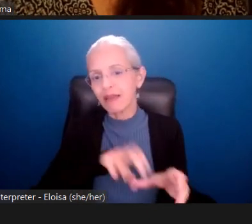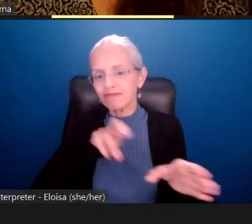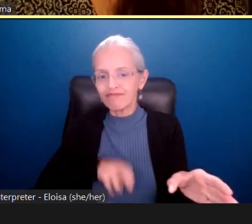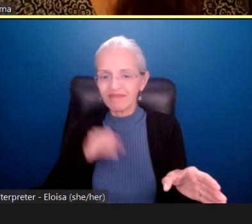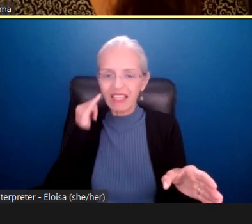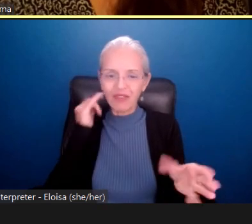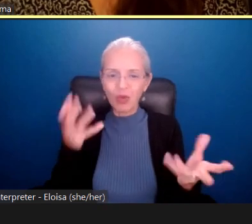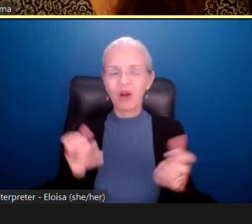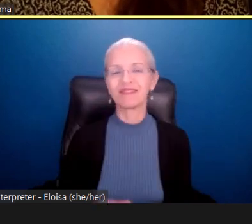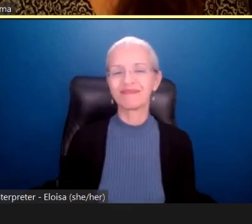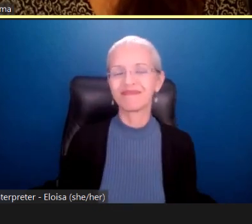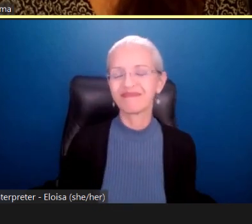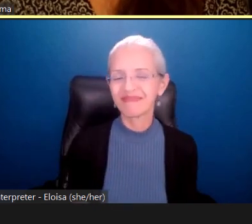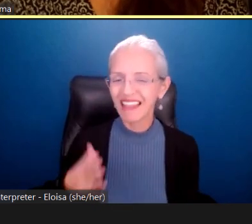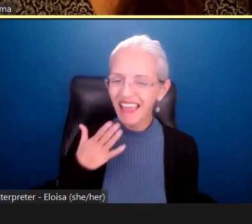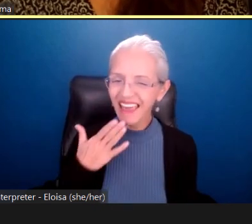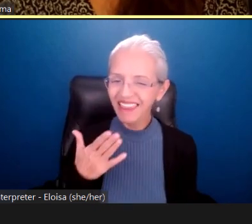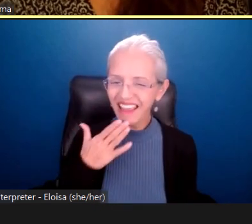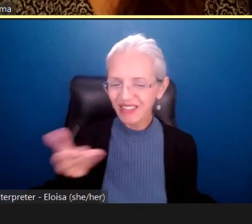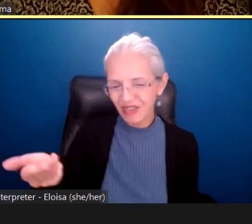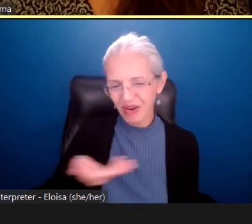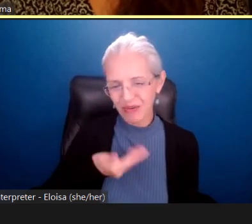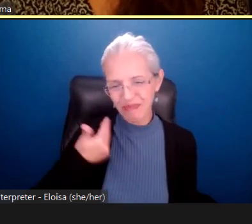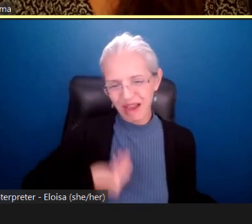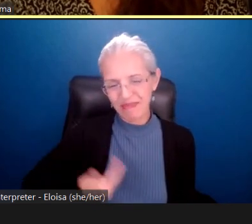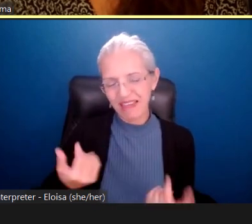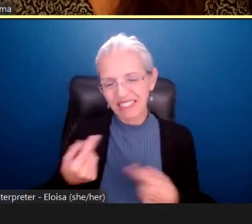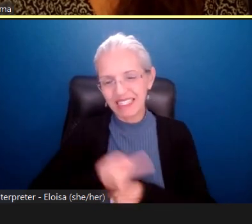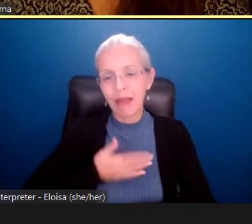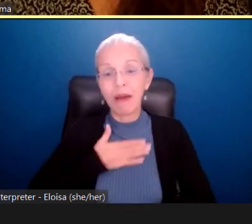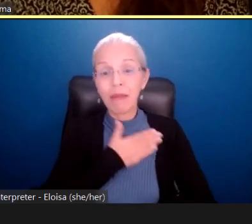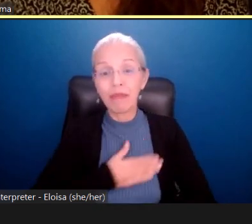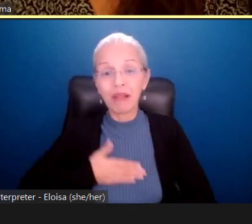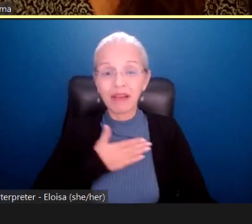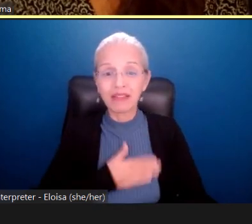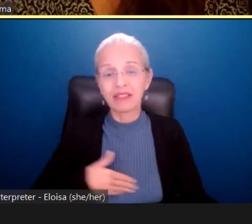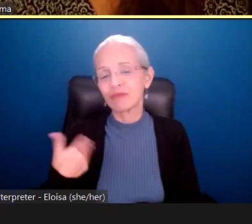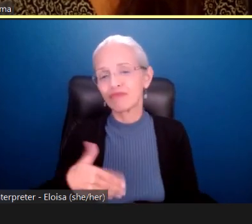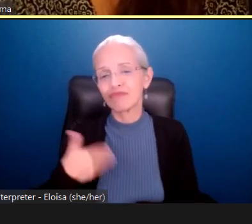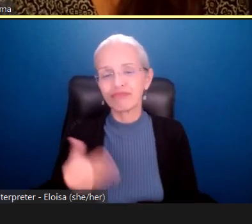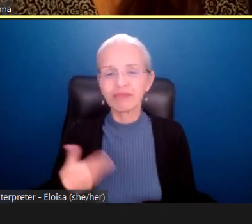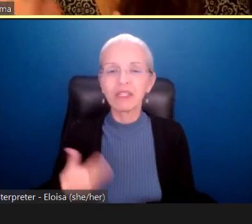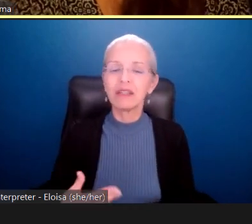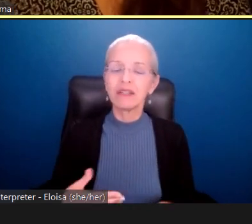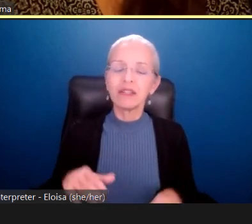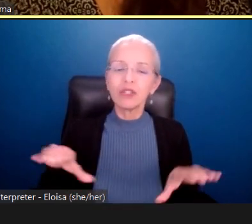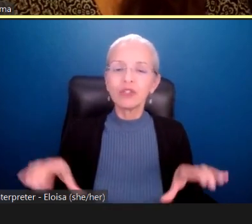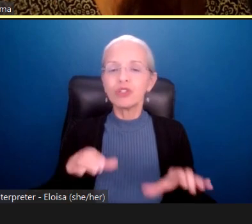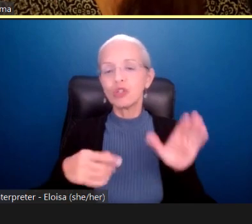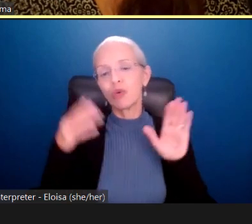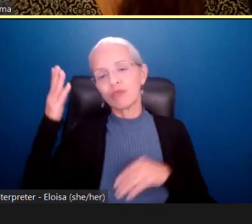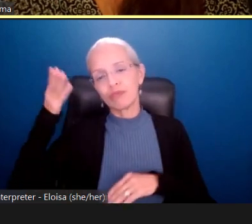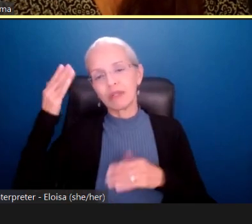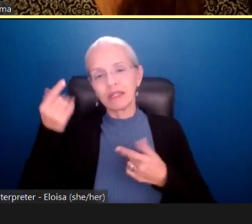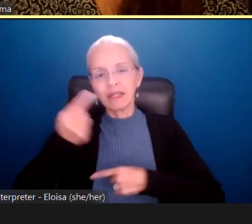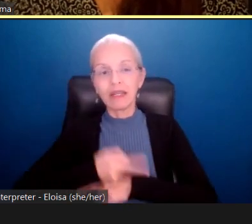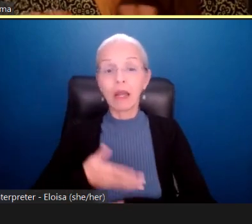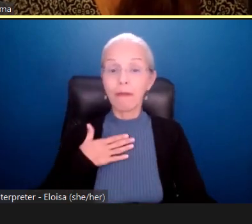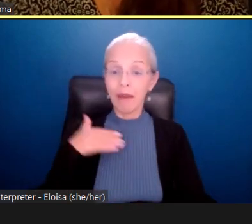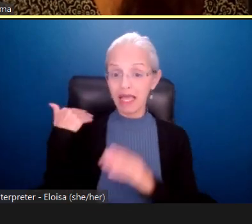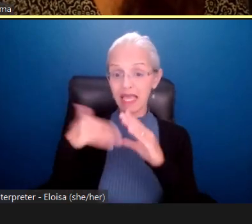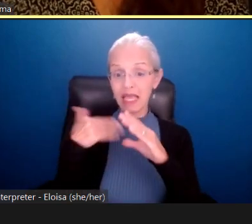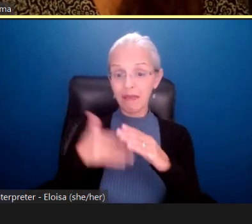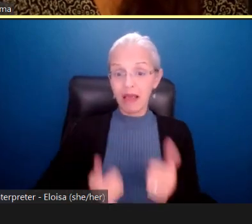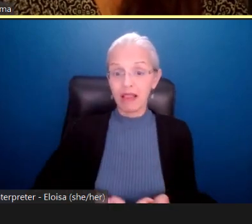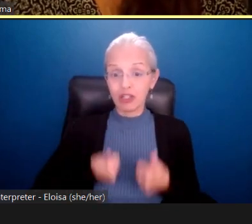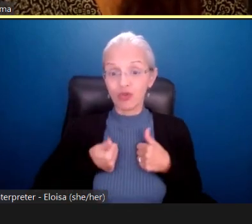All right, thank you so much for having me today. It was my pleasure to get this presentation today. My email address is on the slide, so please